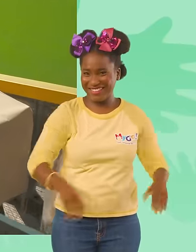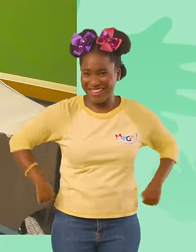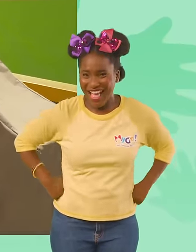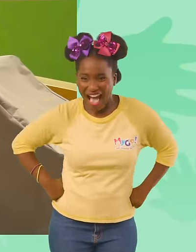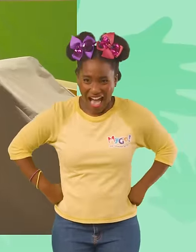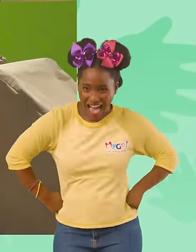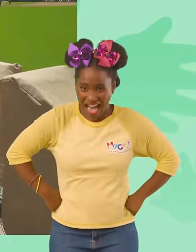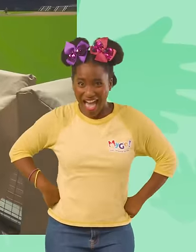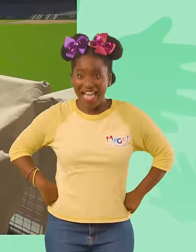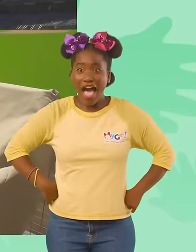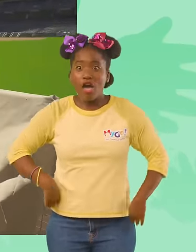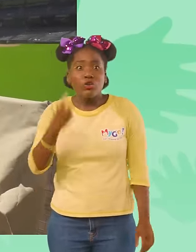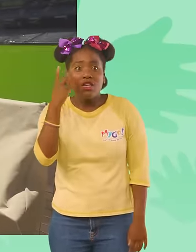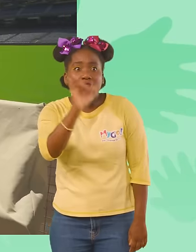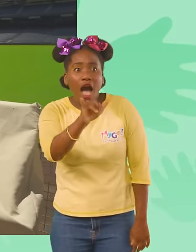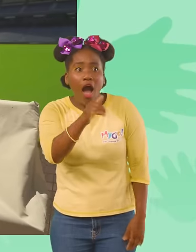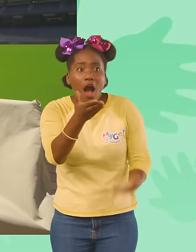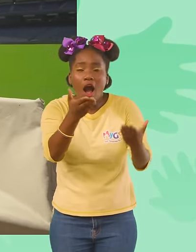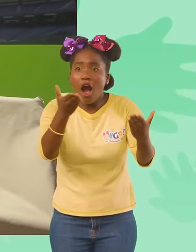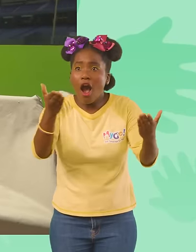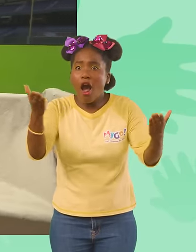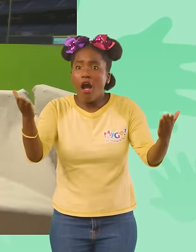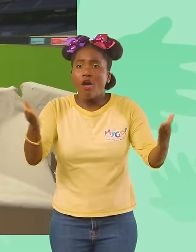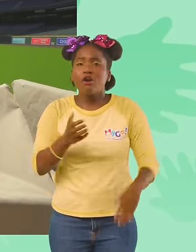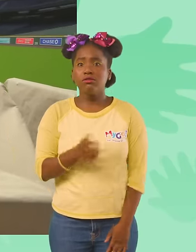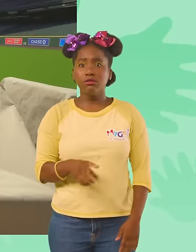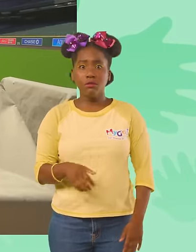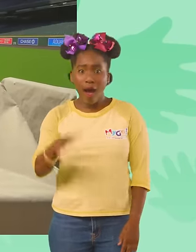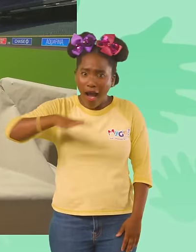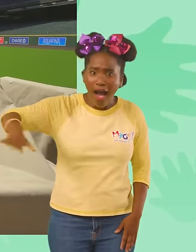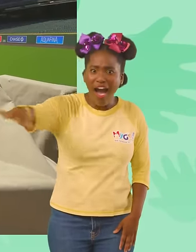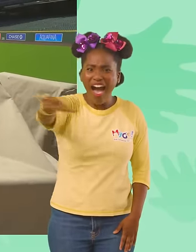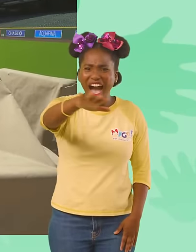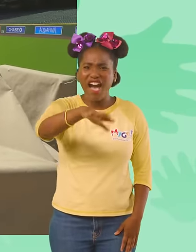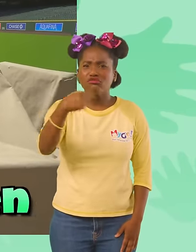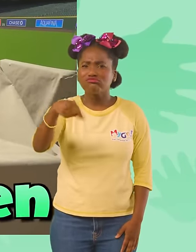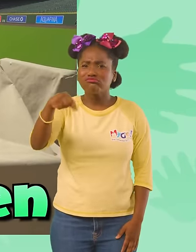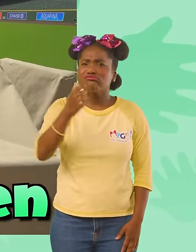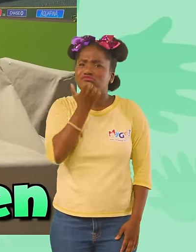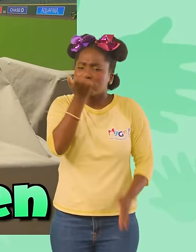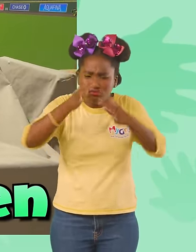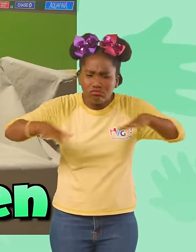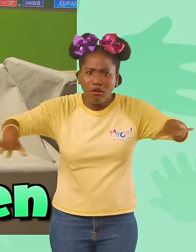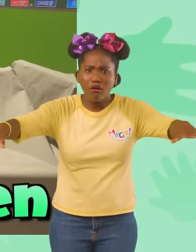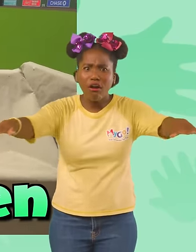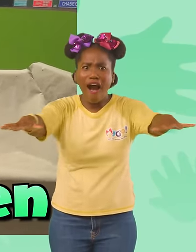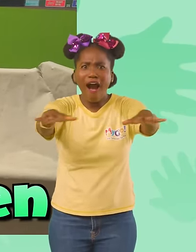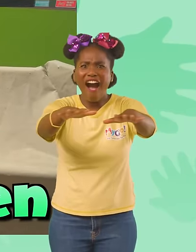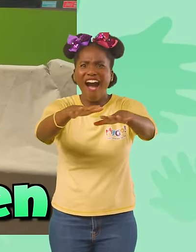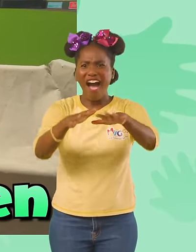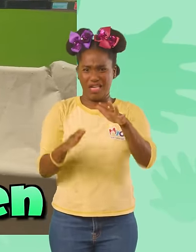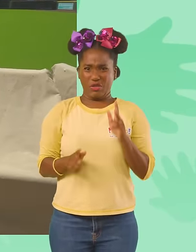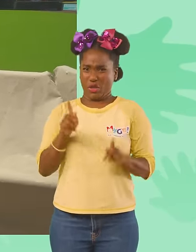whoa, check it out. Look at the field. Look at how green the grass is. Oh, and